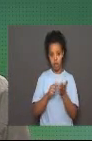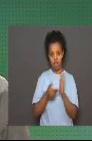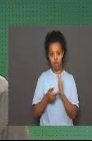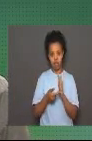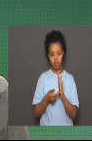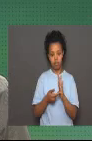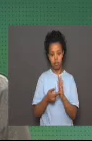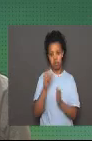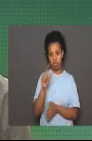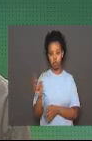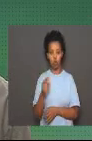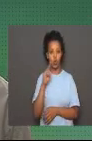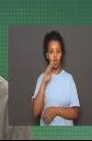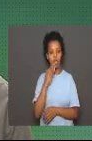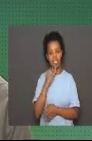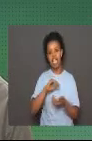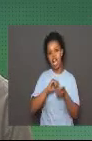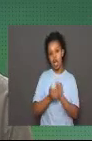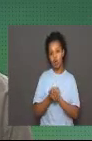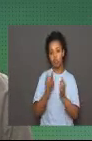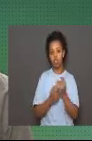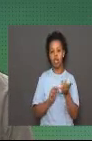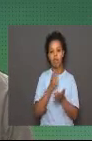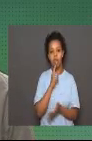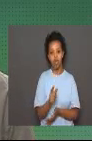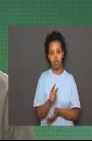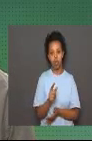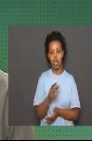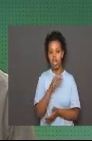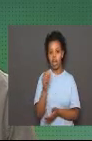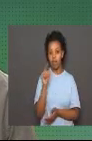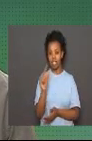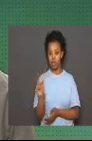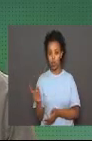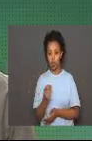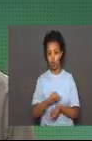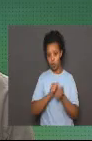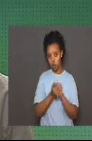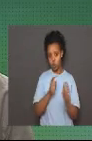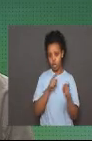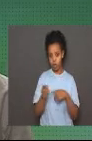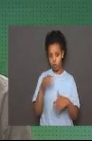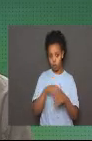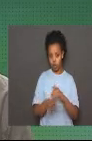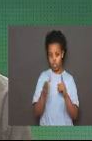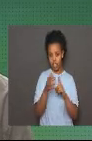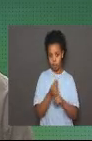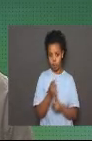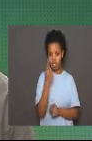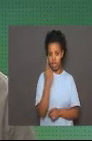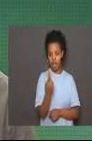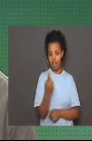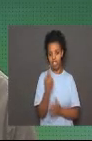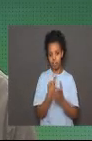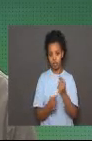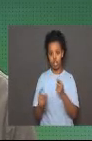base. It is the small mutations, such as those involving a single